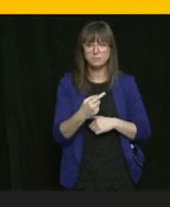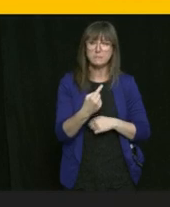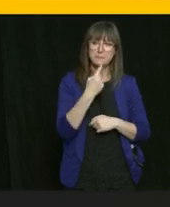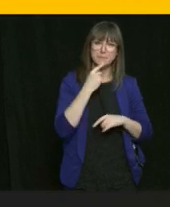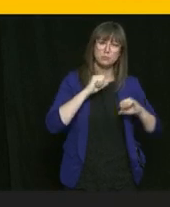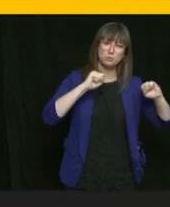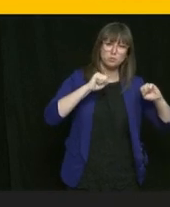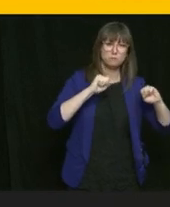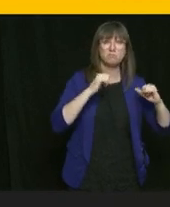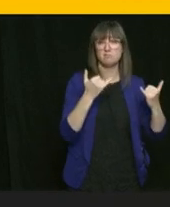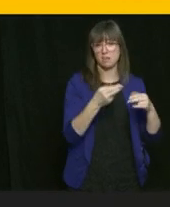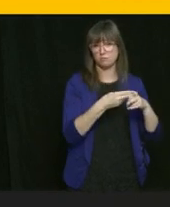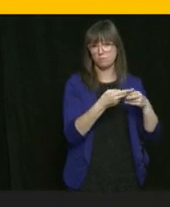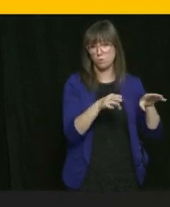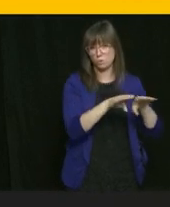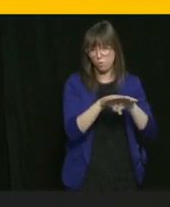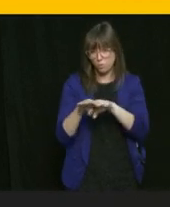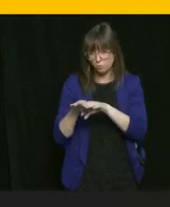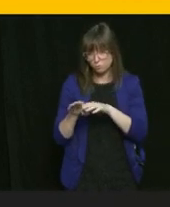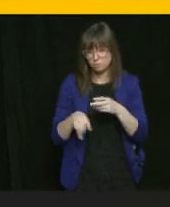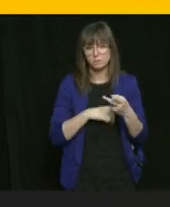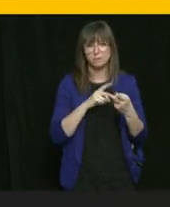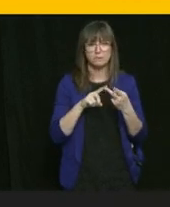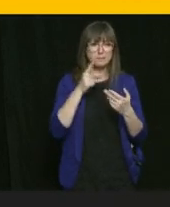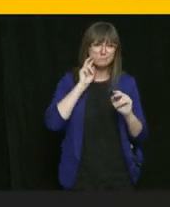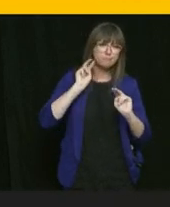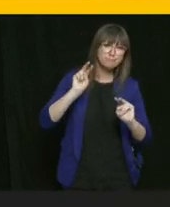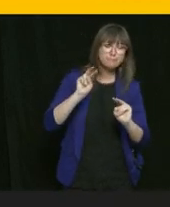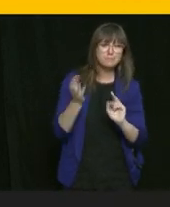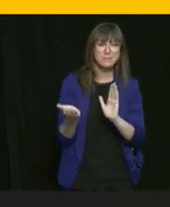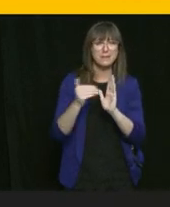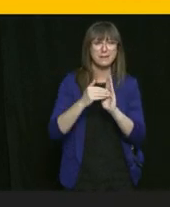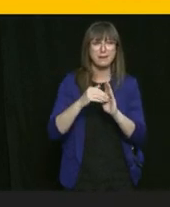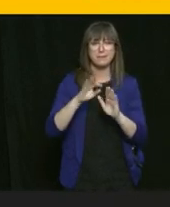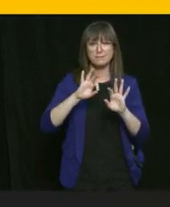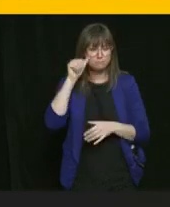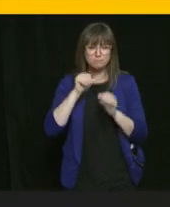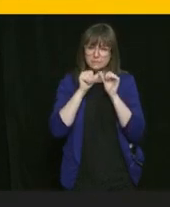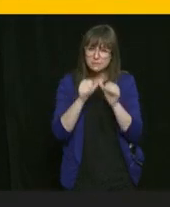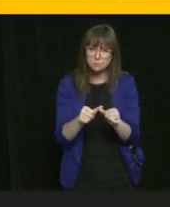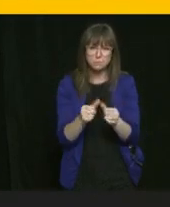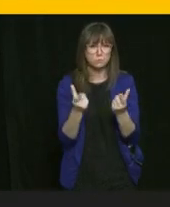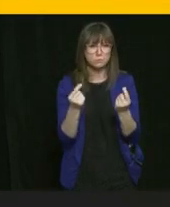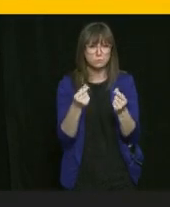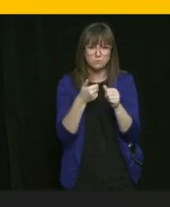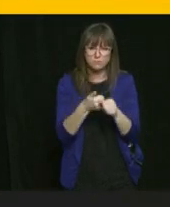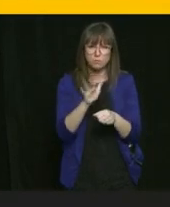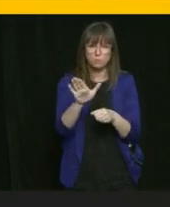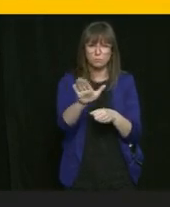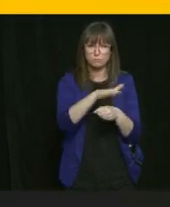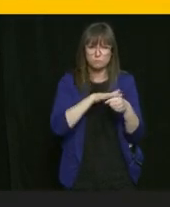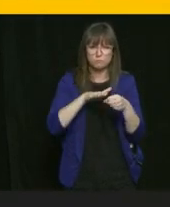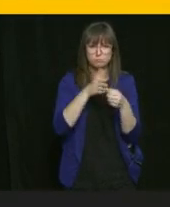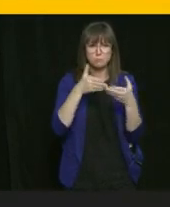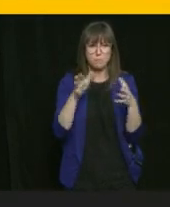temporarily closed, and they're looking forward to dinner parties. But these local public health